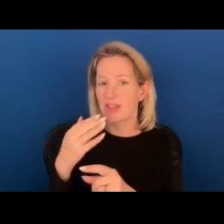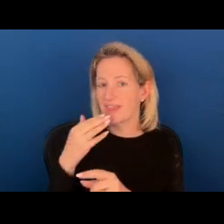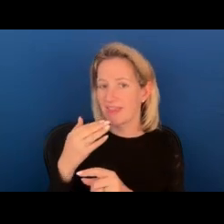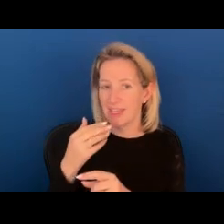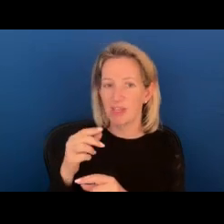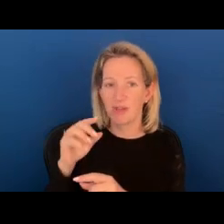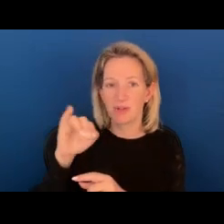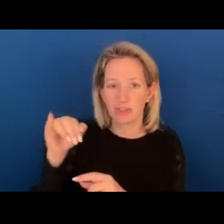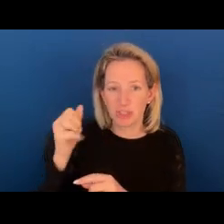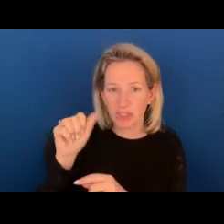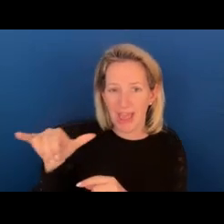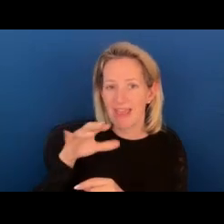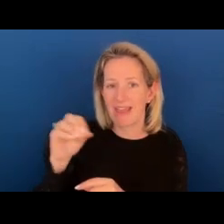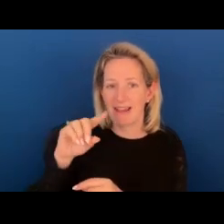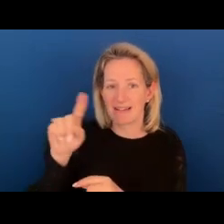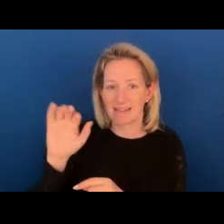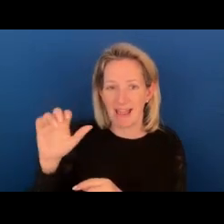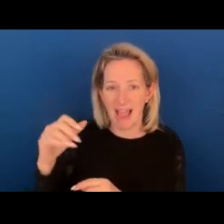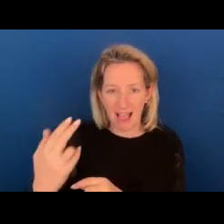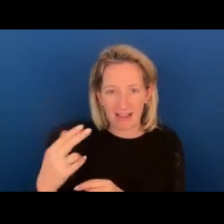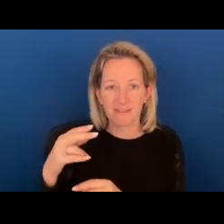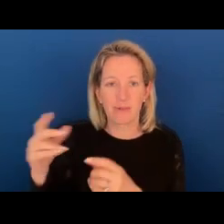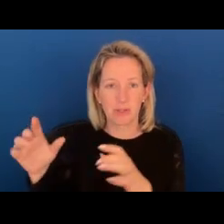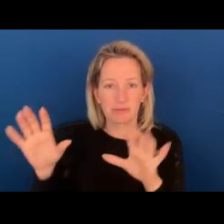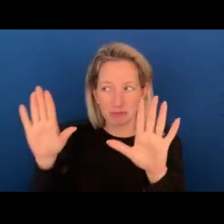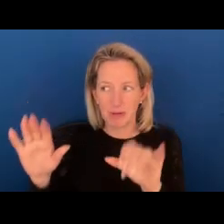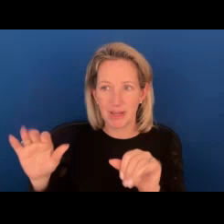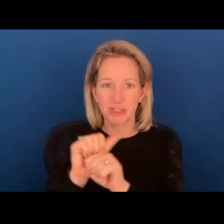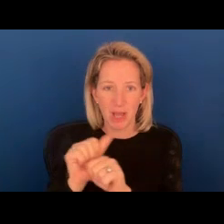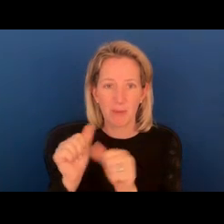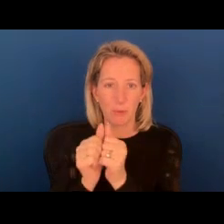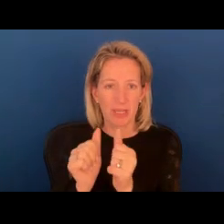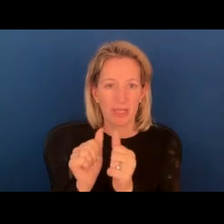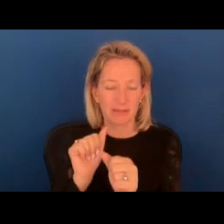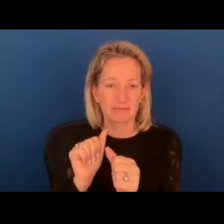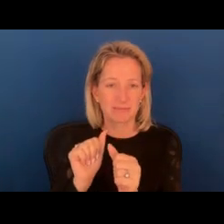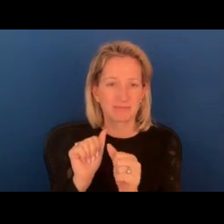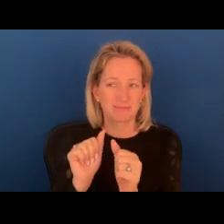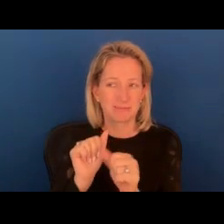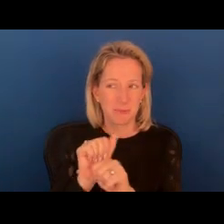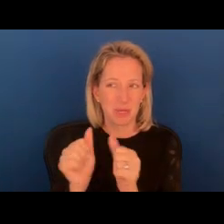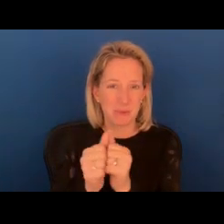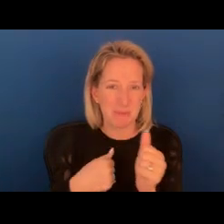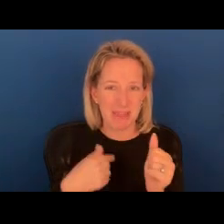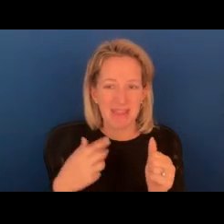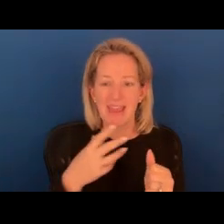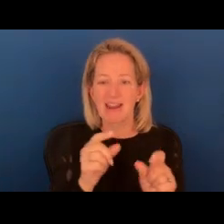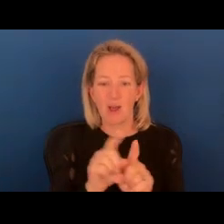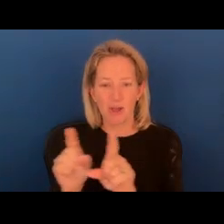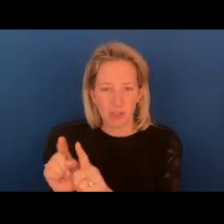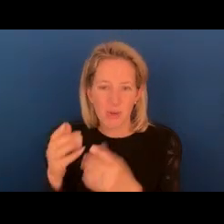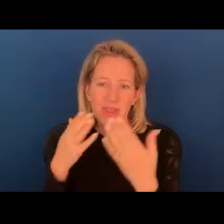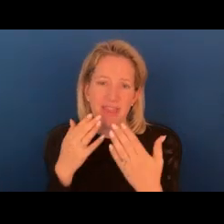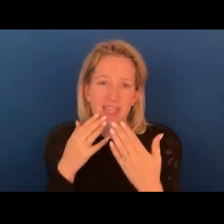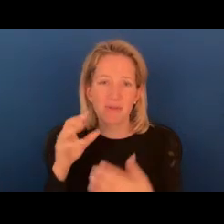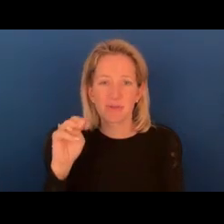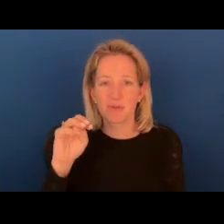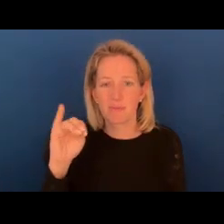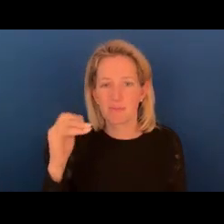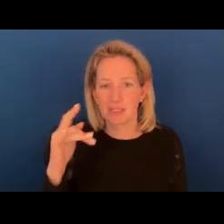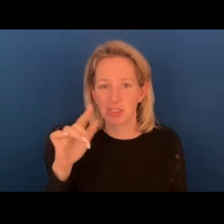I very much appreciate it, and also want to thank my Sea Grant agent, Michelle